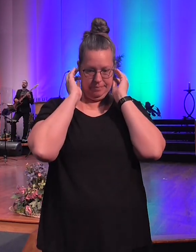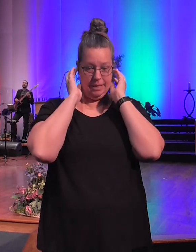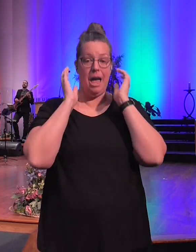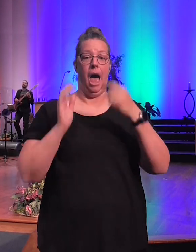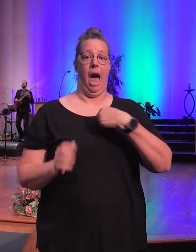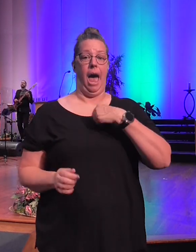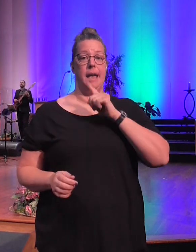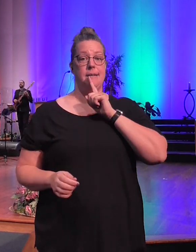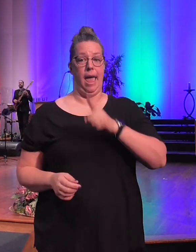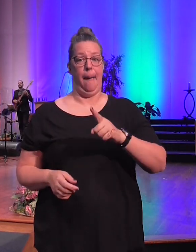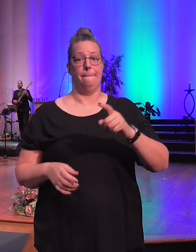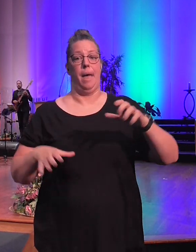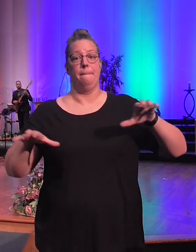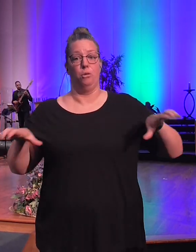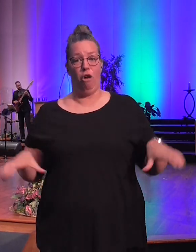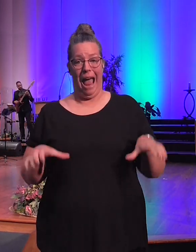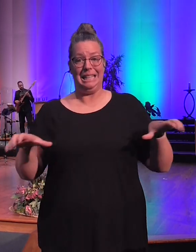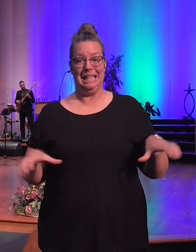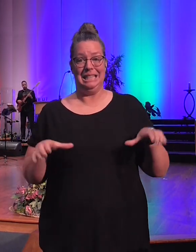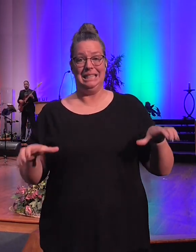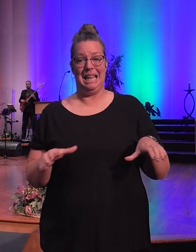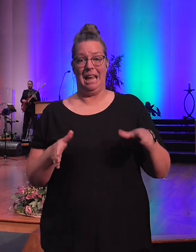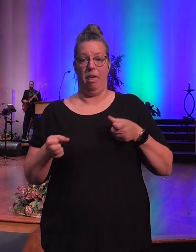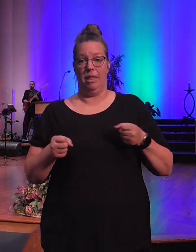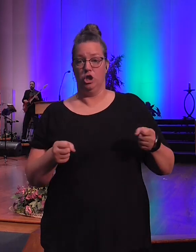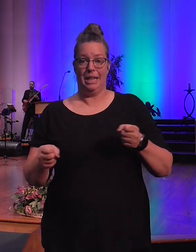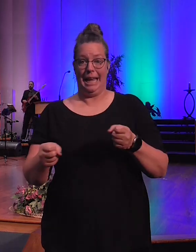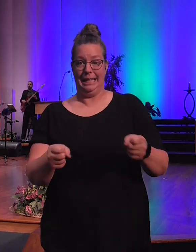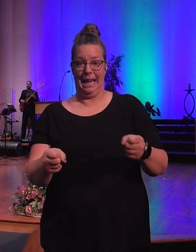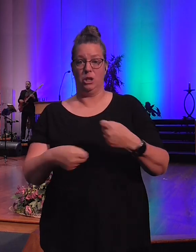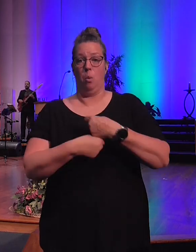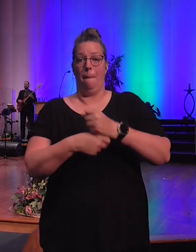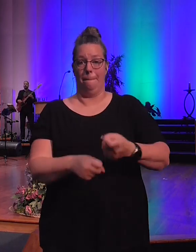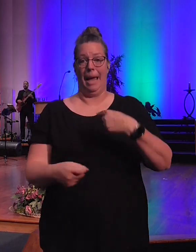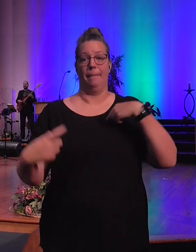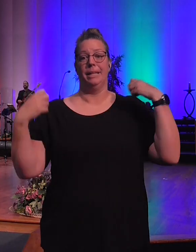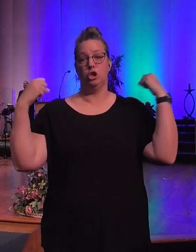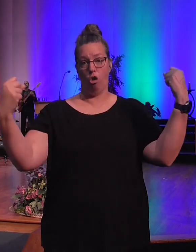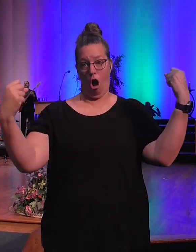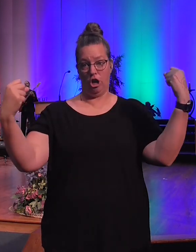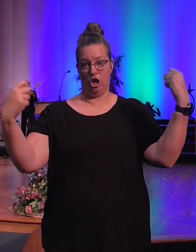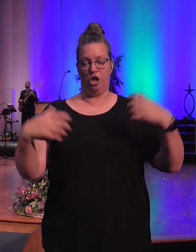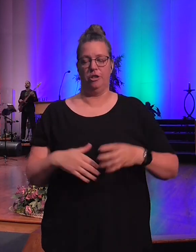I am practicing the techniques which will make me stronger.